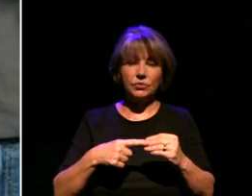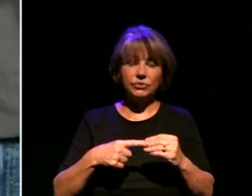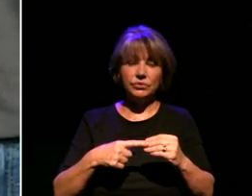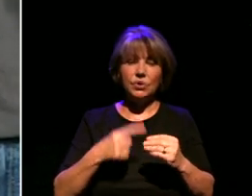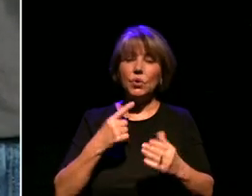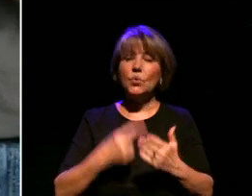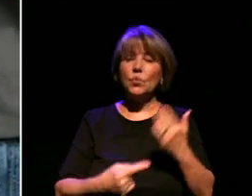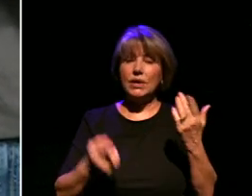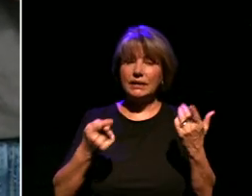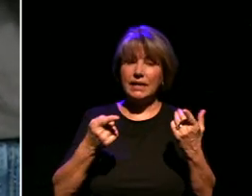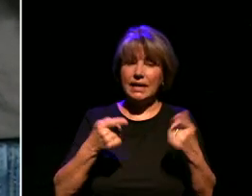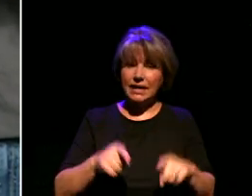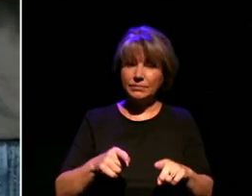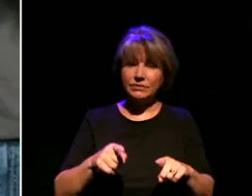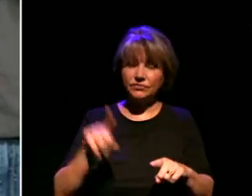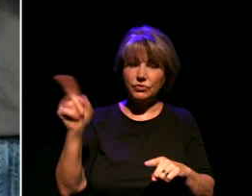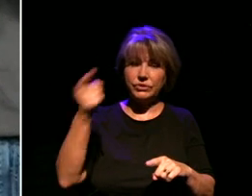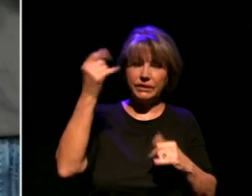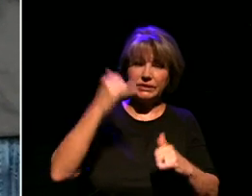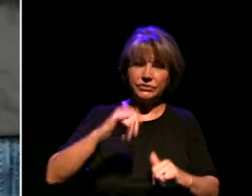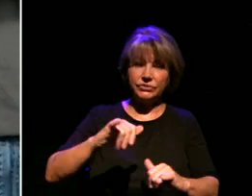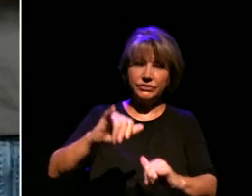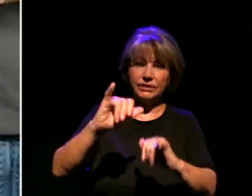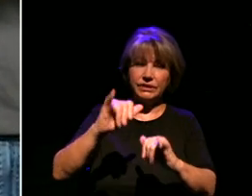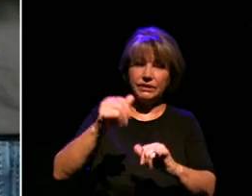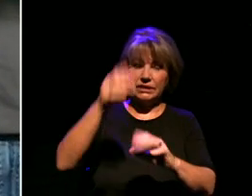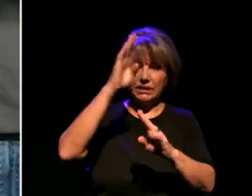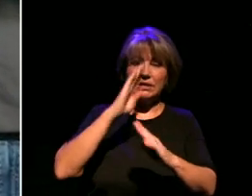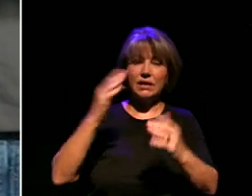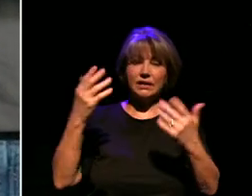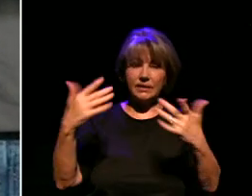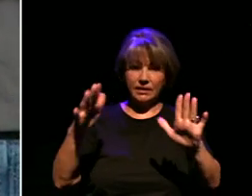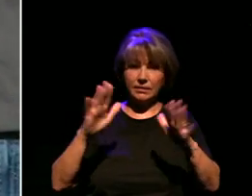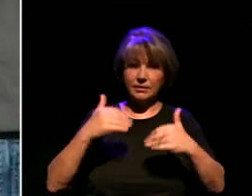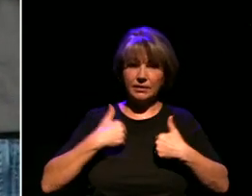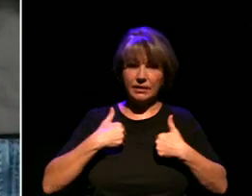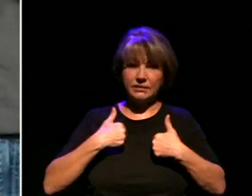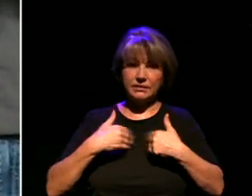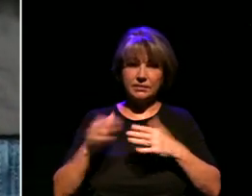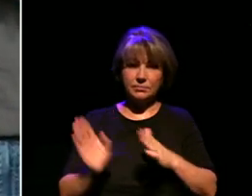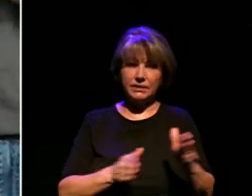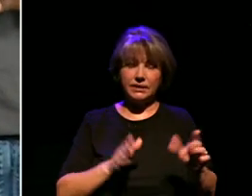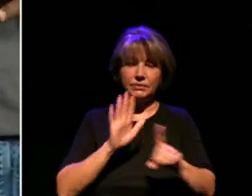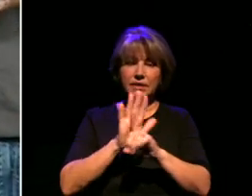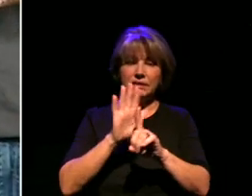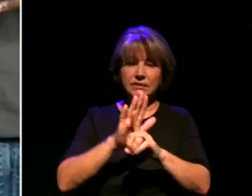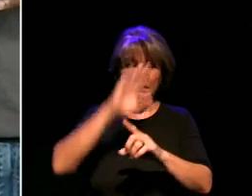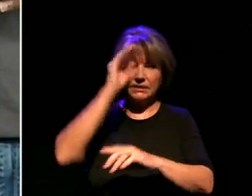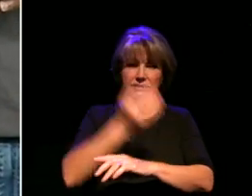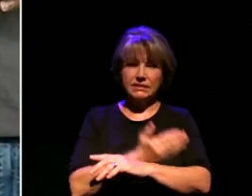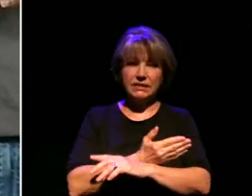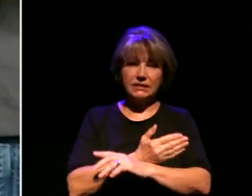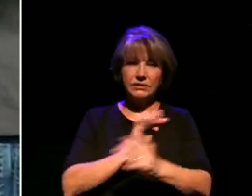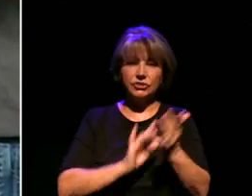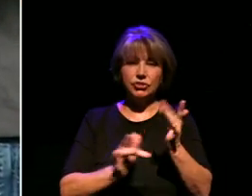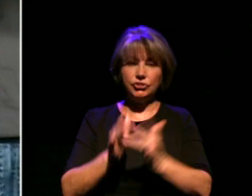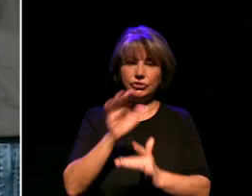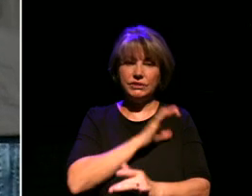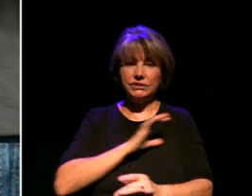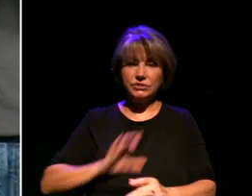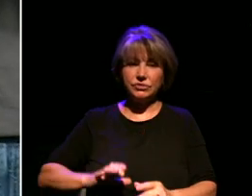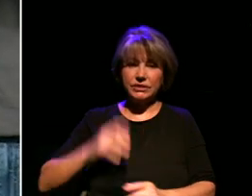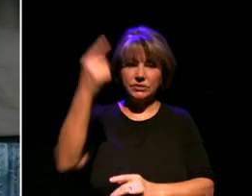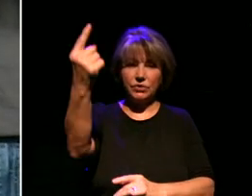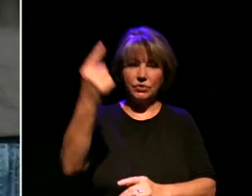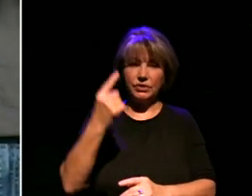what happens for eternity, God has already made a plan. And it was his son, Jesus Christ, who came